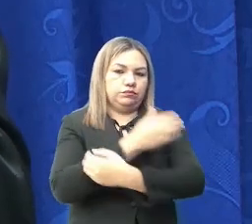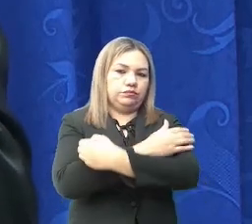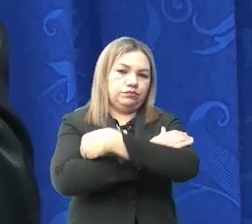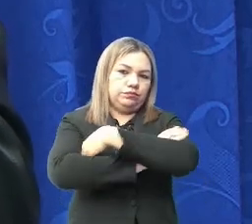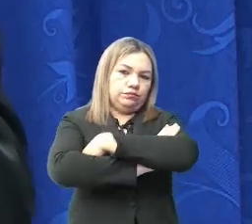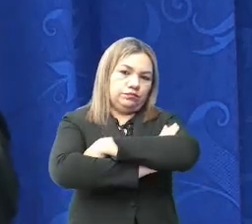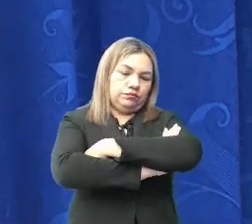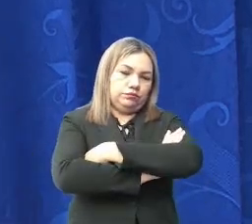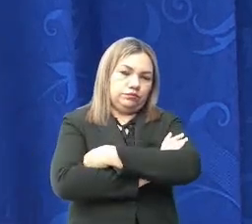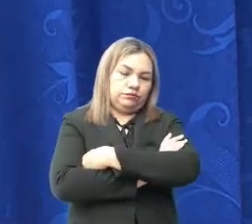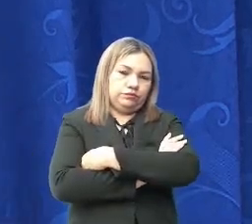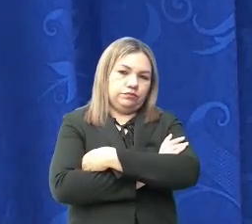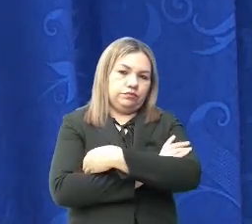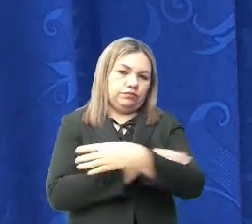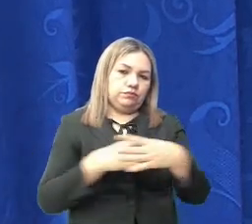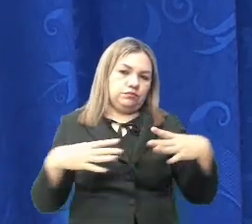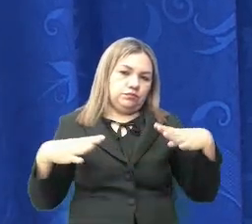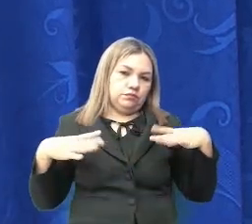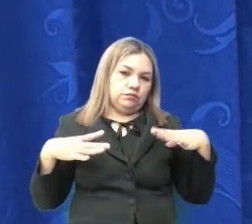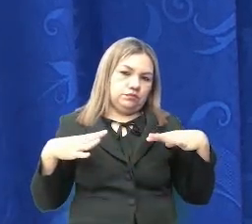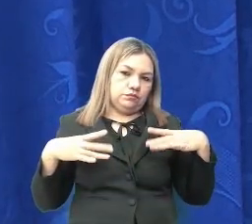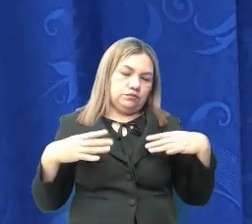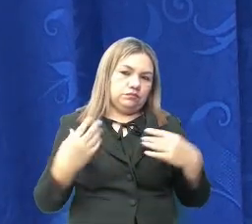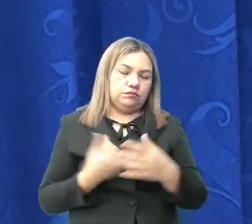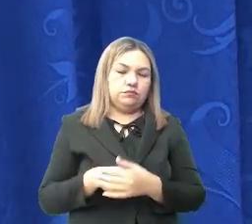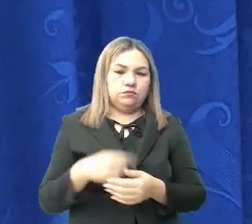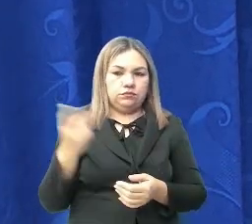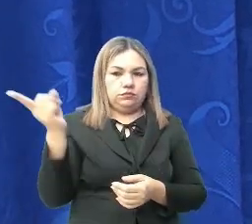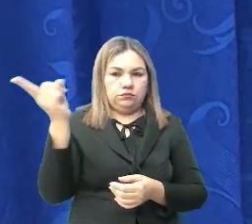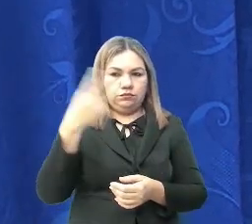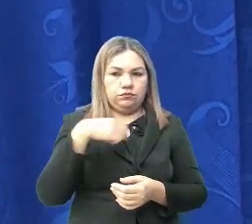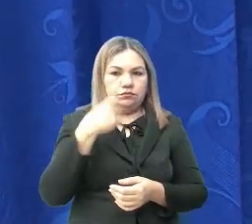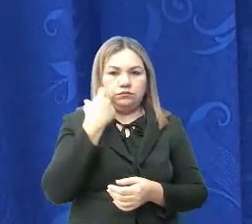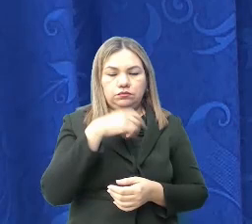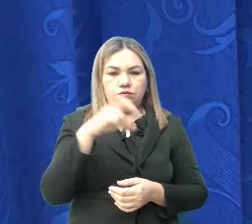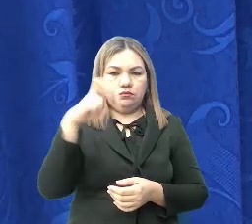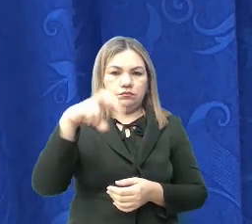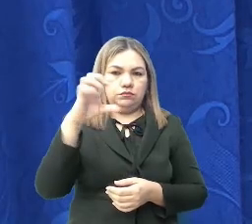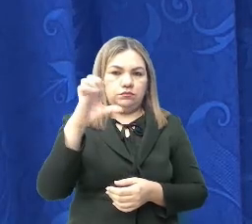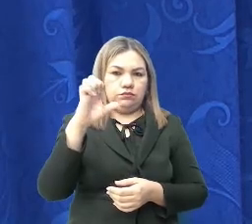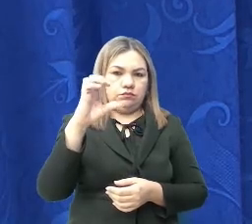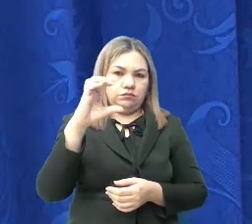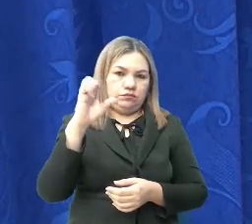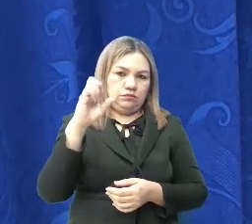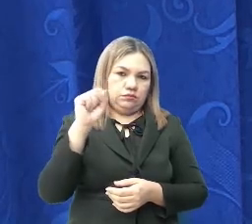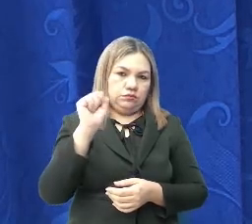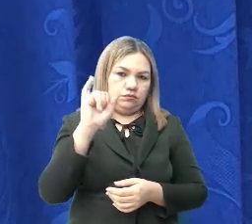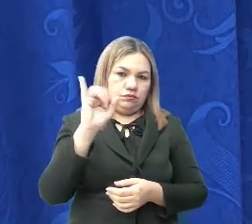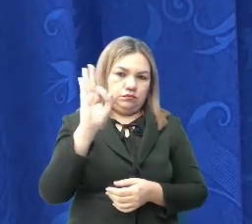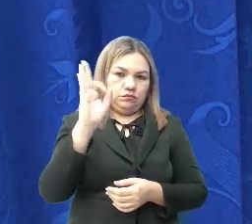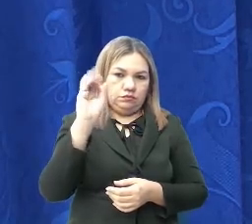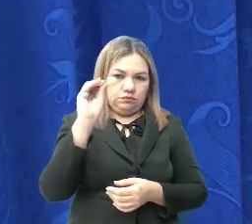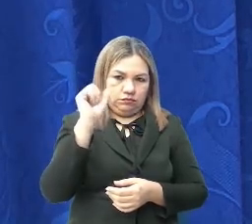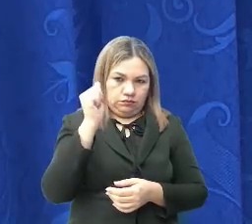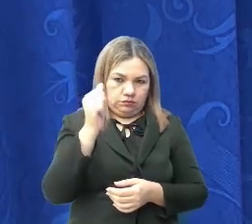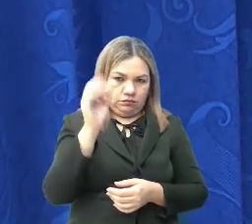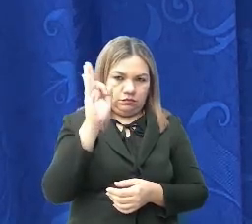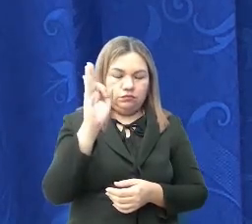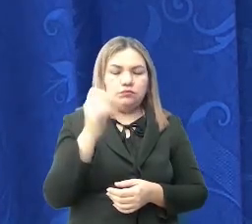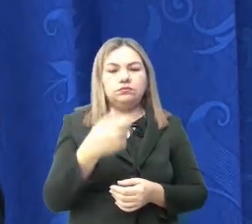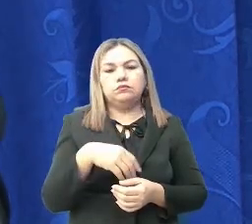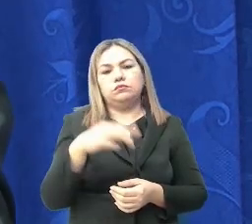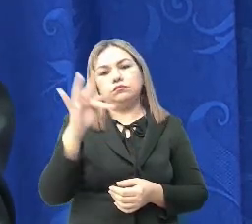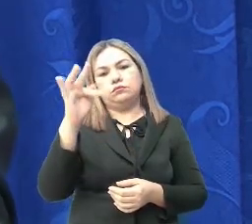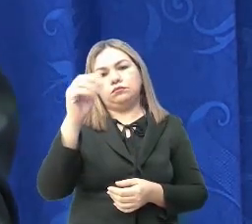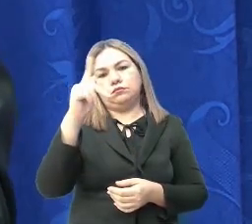little slumber, a little folding of the hands to sleep. So shall thy poverty come as one that